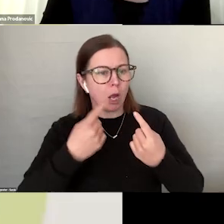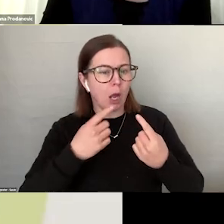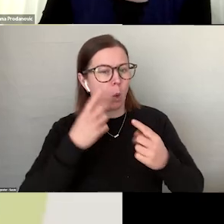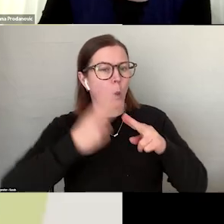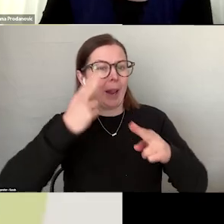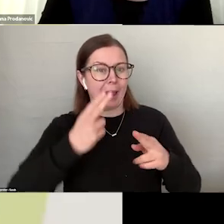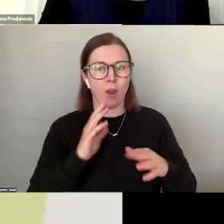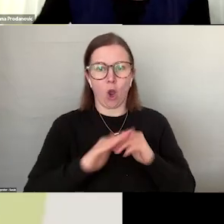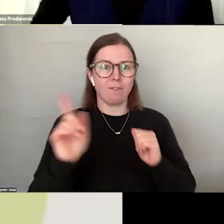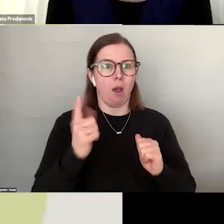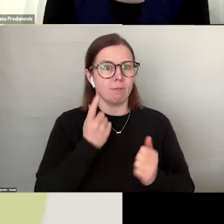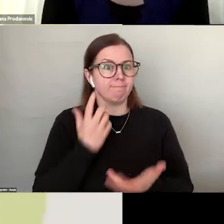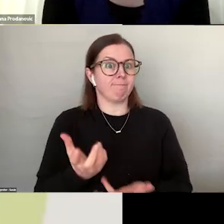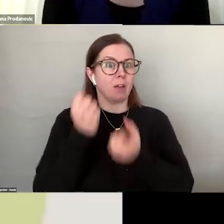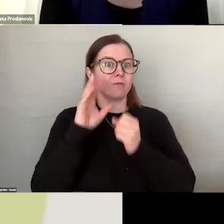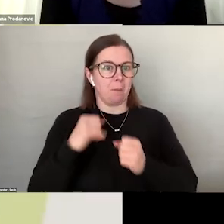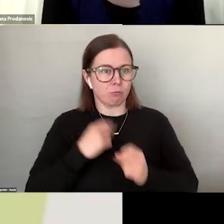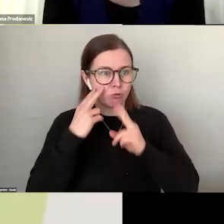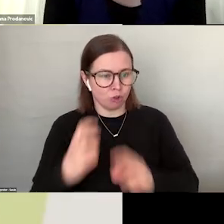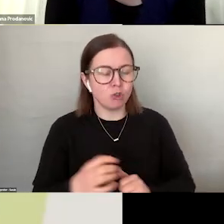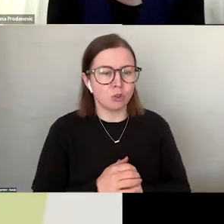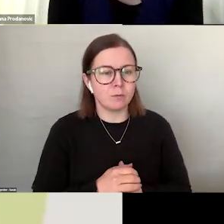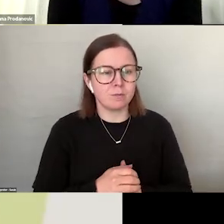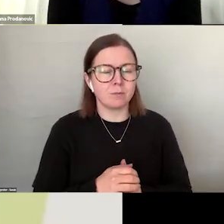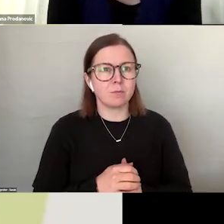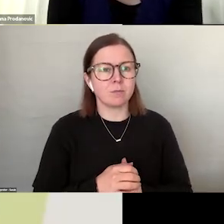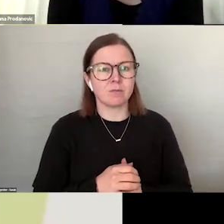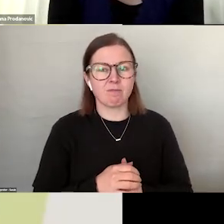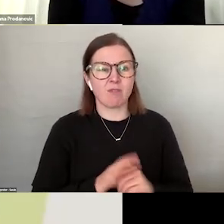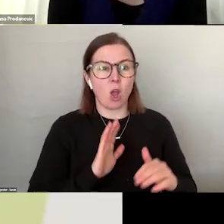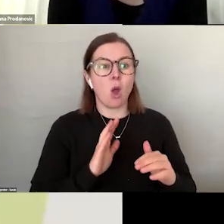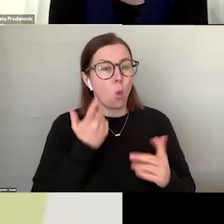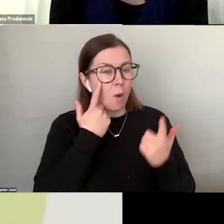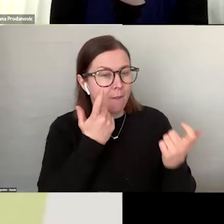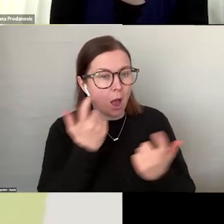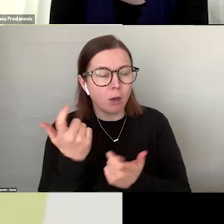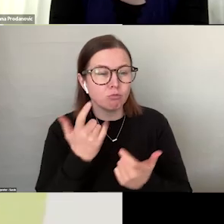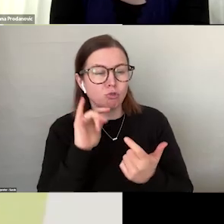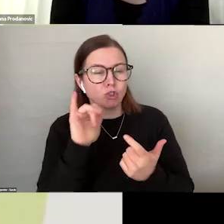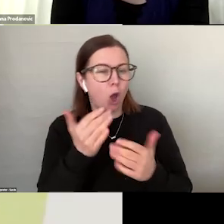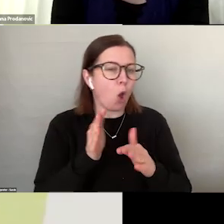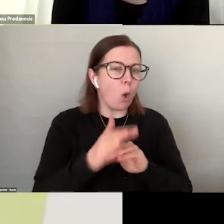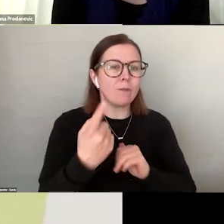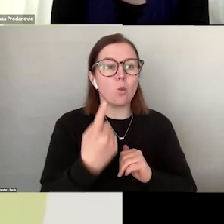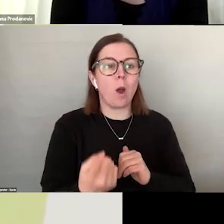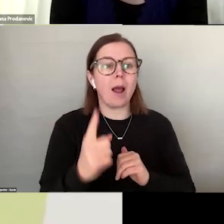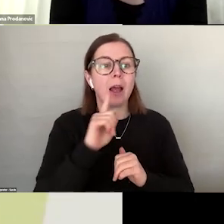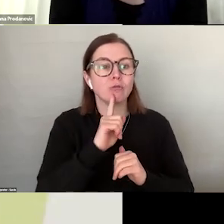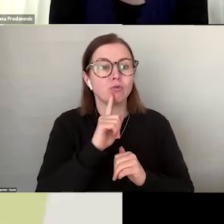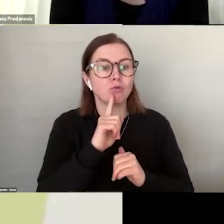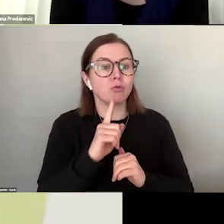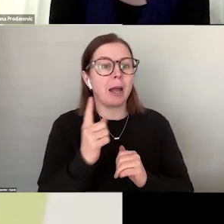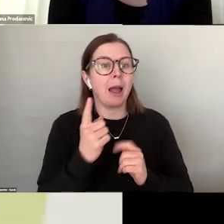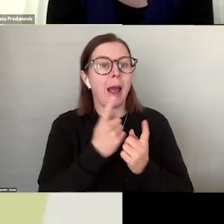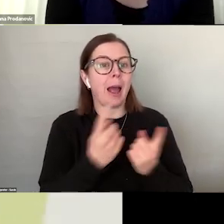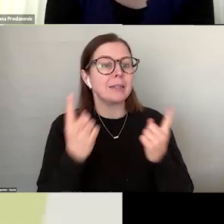our research. So we found just over 100 academic papers that describe different components of a